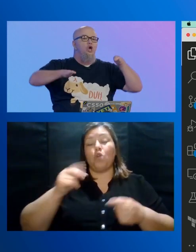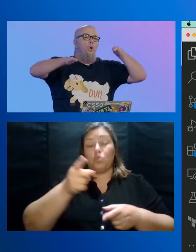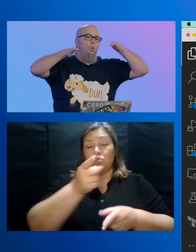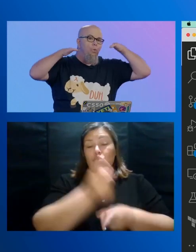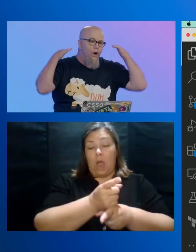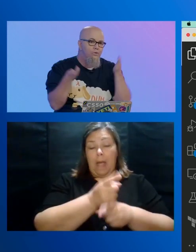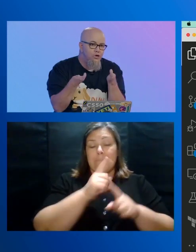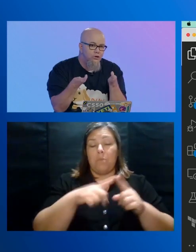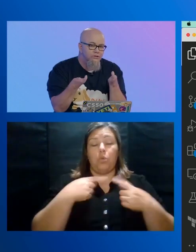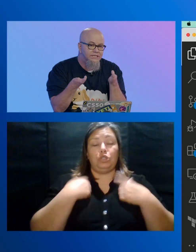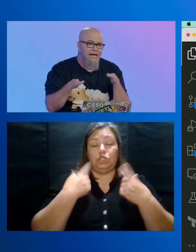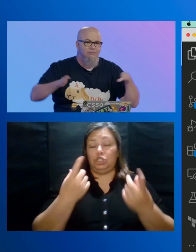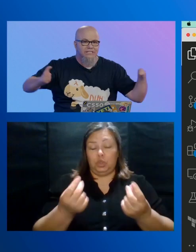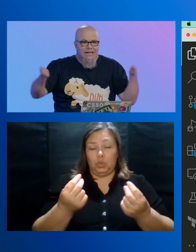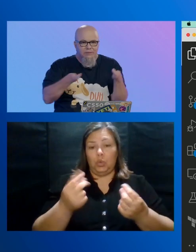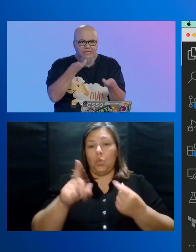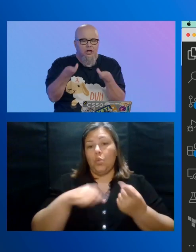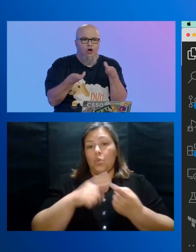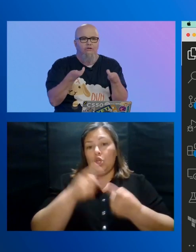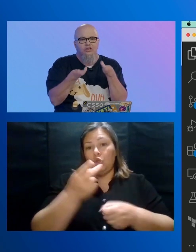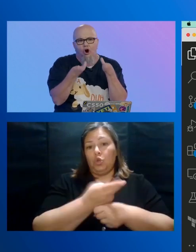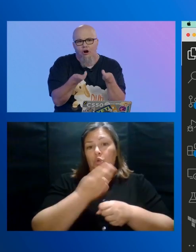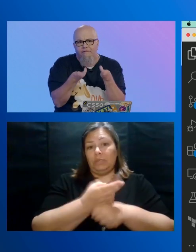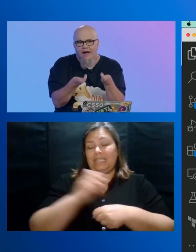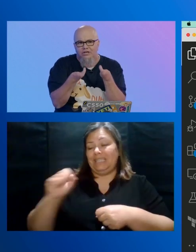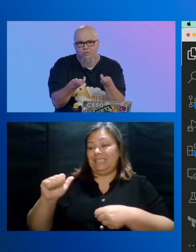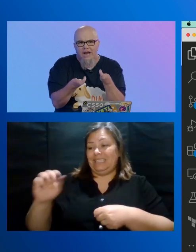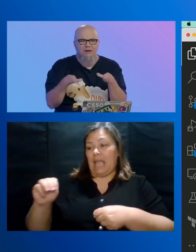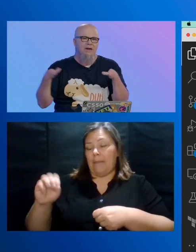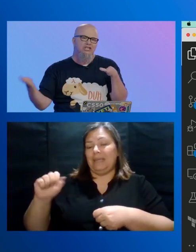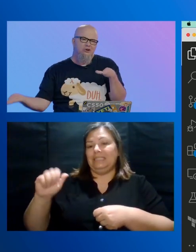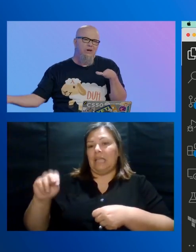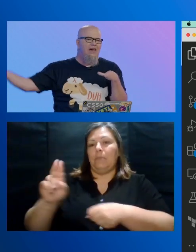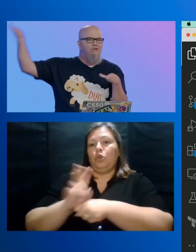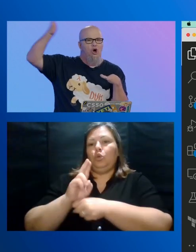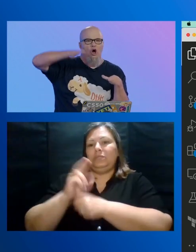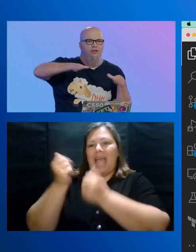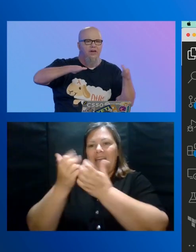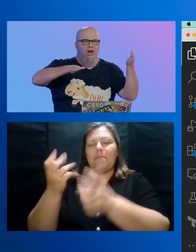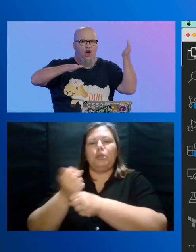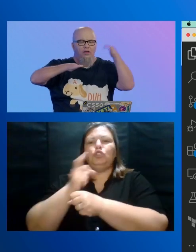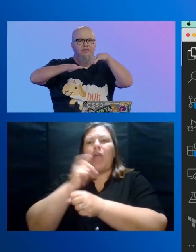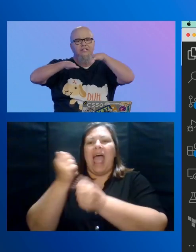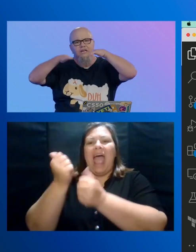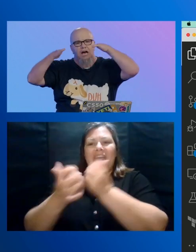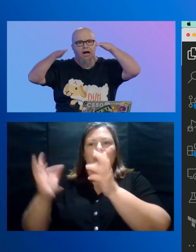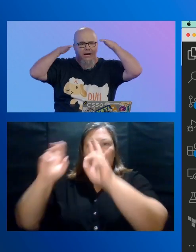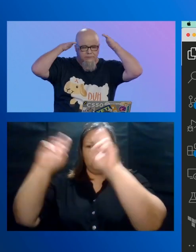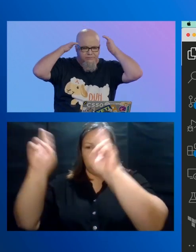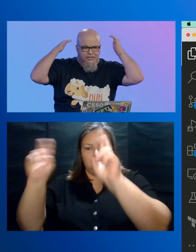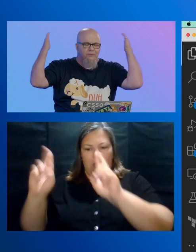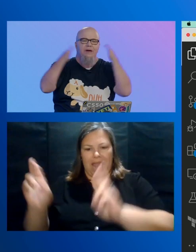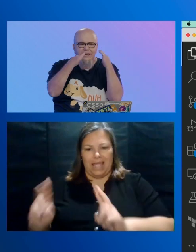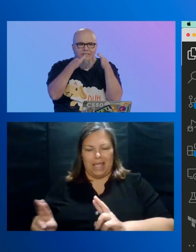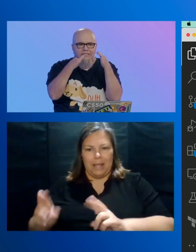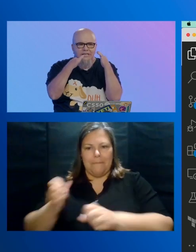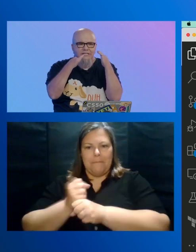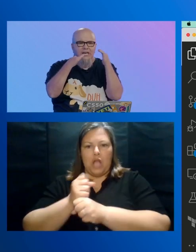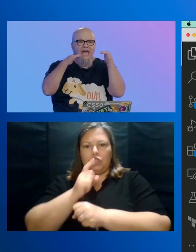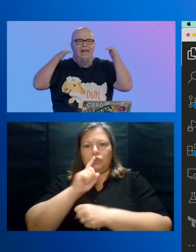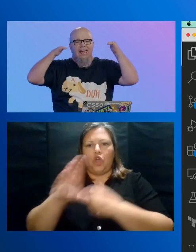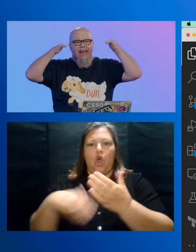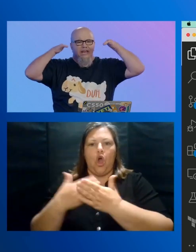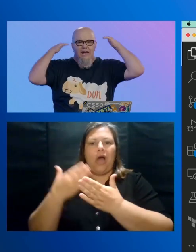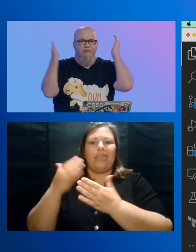do. When we use SAM, SAM gets all those artifacts ready. It makes sure we have all the